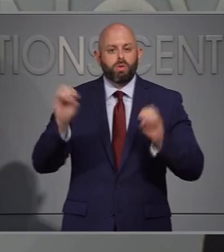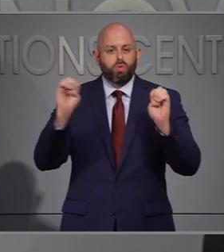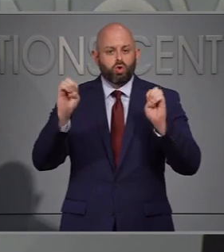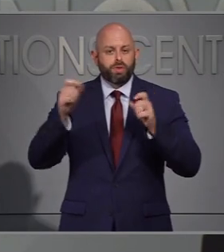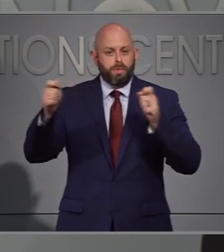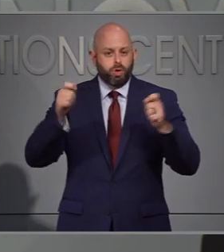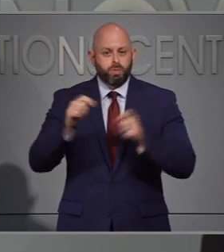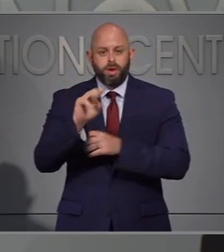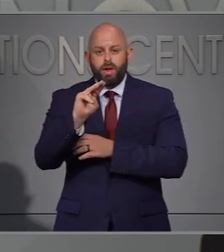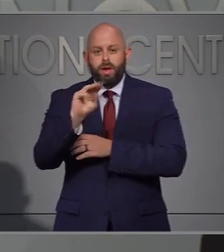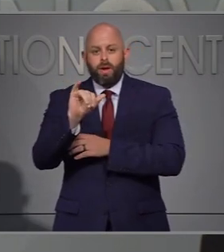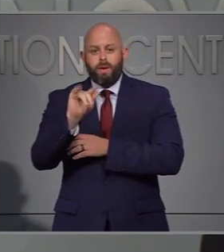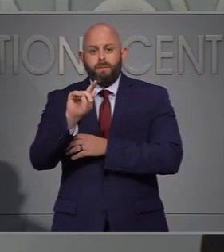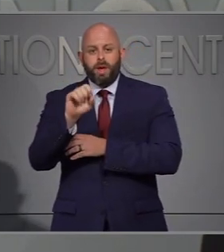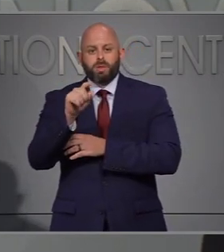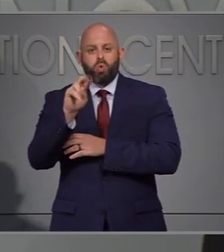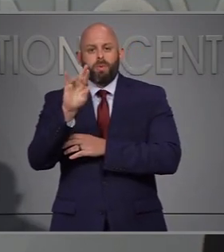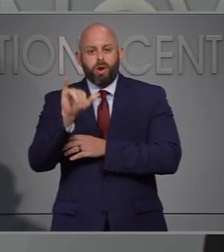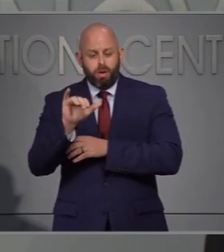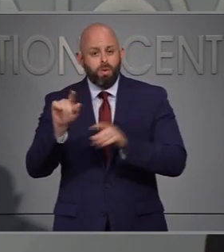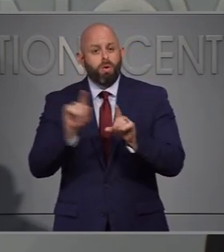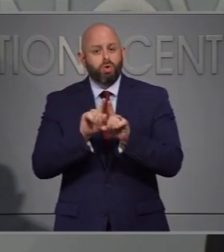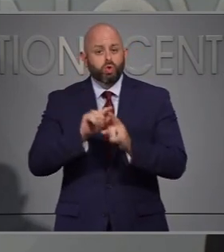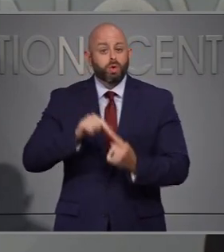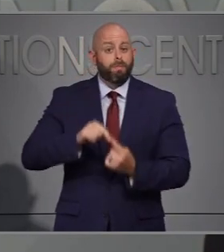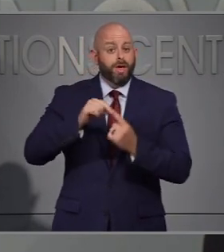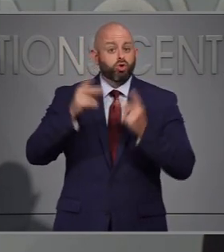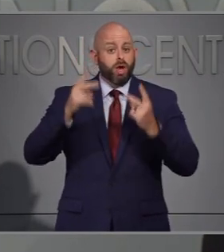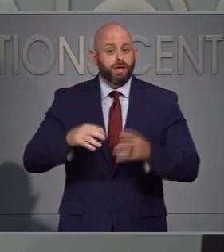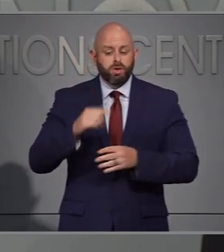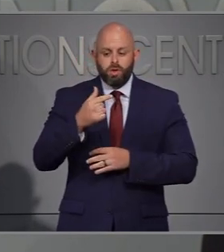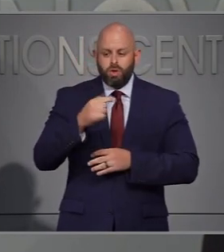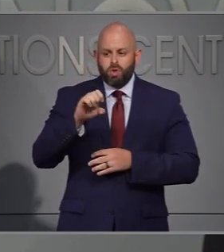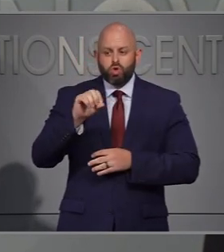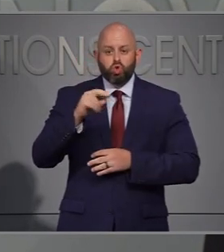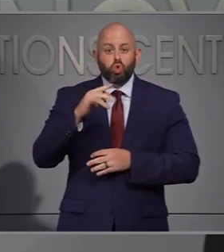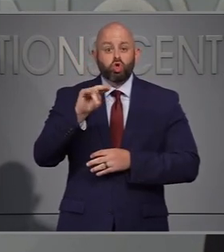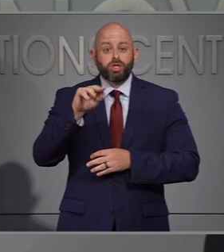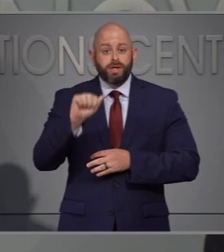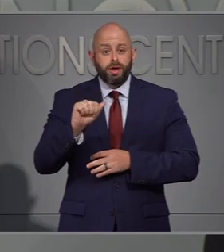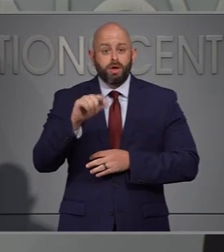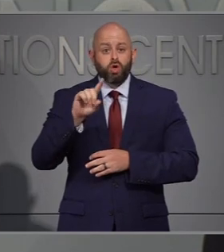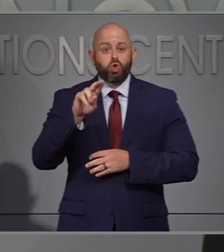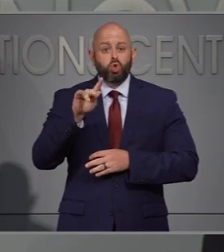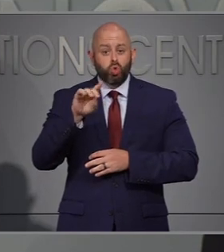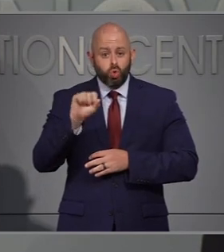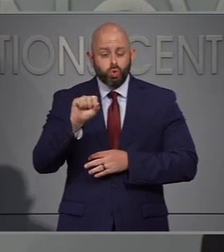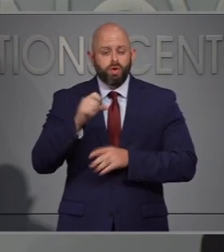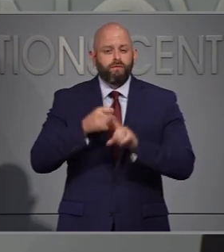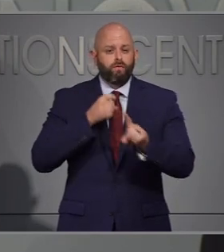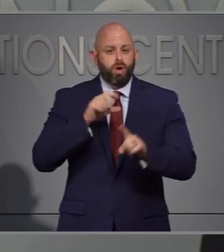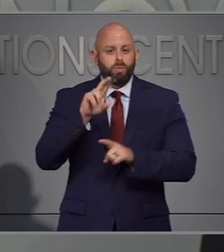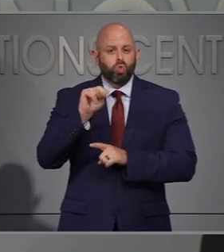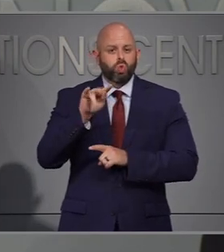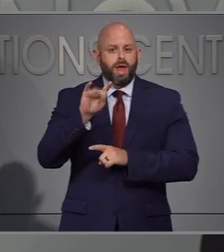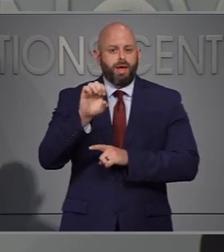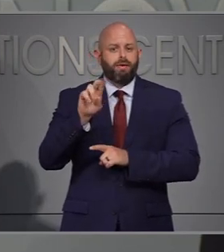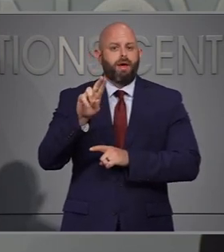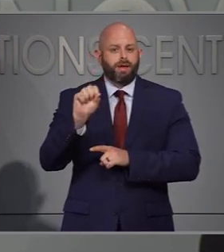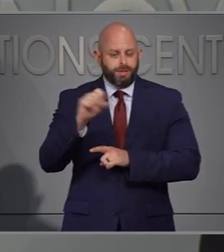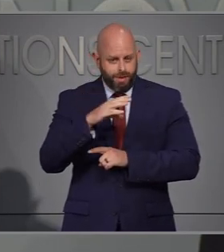Management, Mike Sprayberry, and special guest Georgina Dukes from Unite Us and the NC Care 360 platform, which we're going to talk about